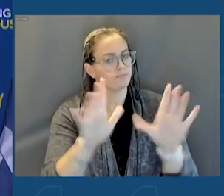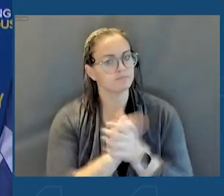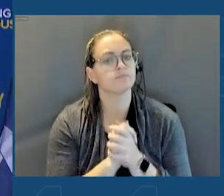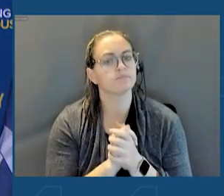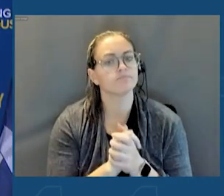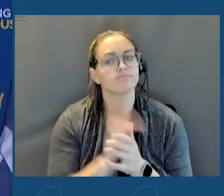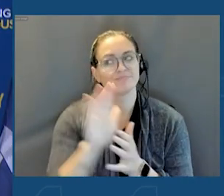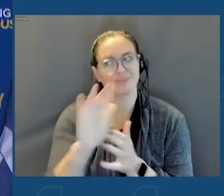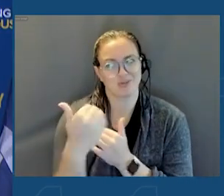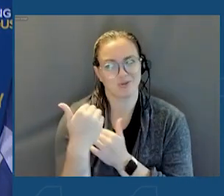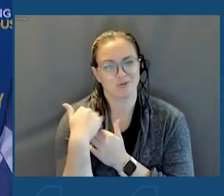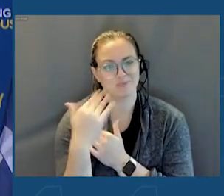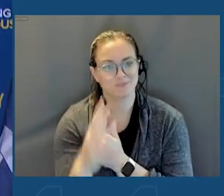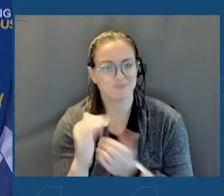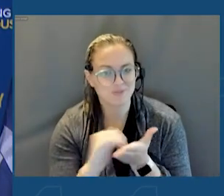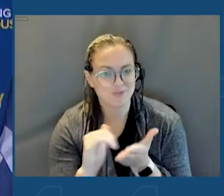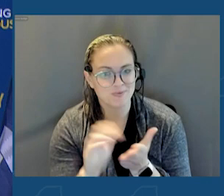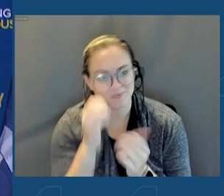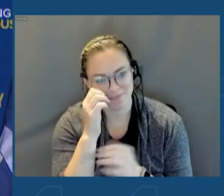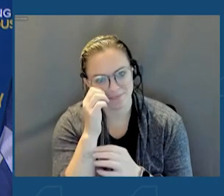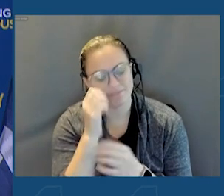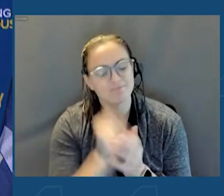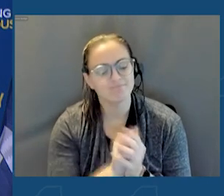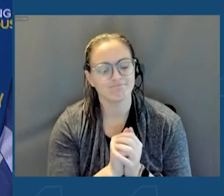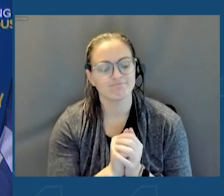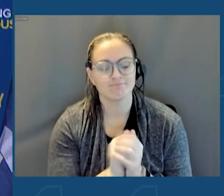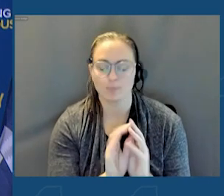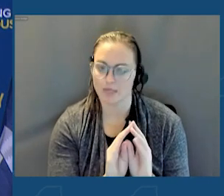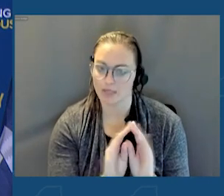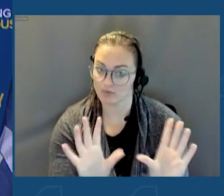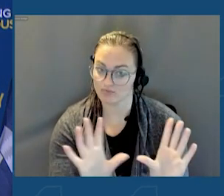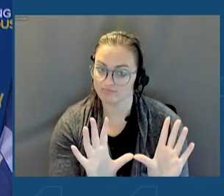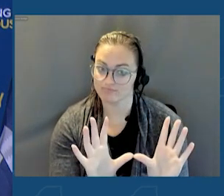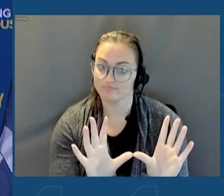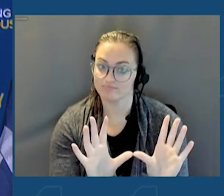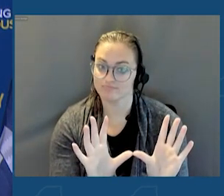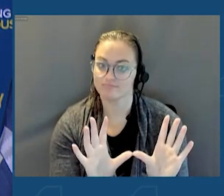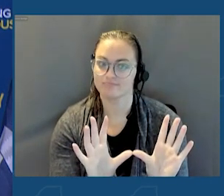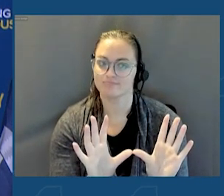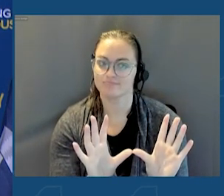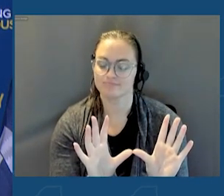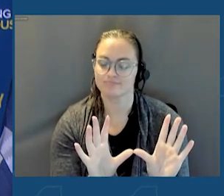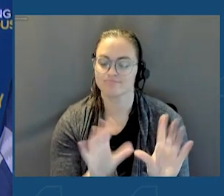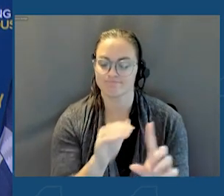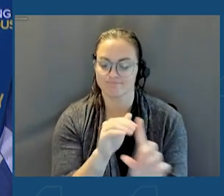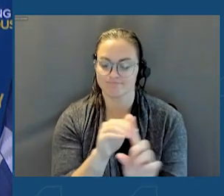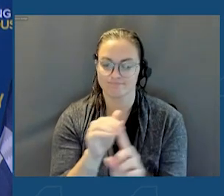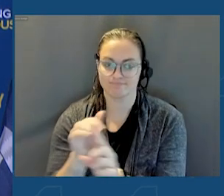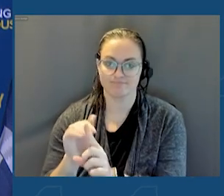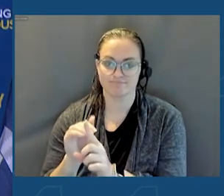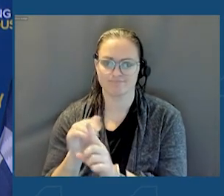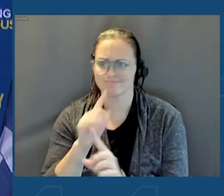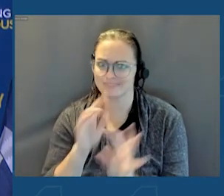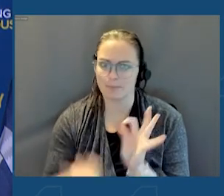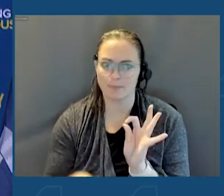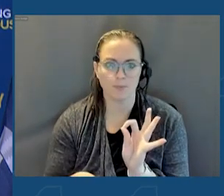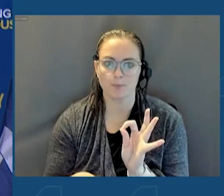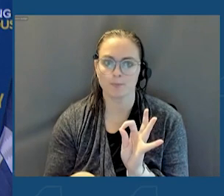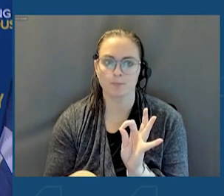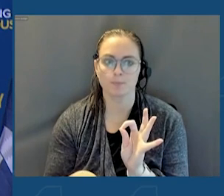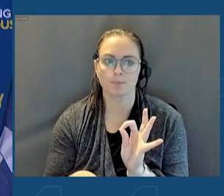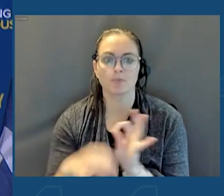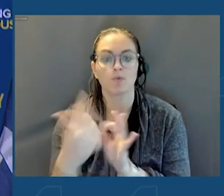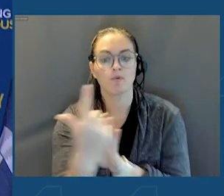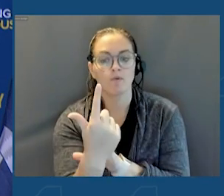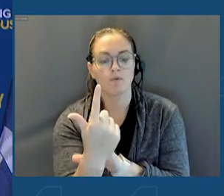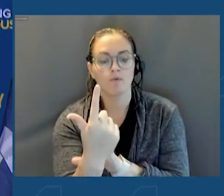excuse. We're going to make it very clear. We'll make it really clear. I want to remind everybody it's very simple. Every legal